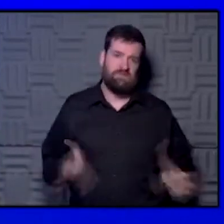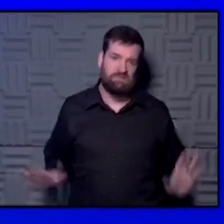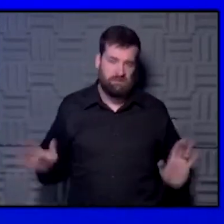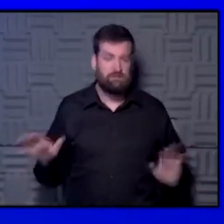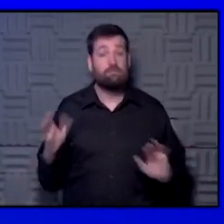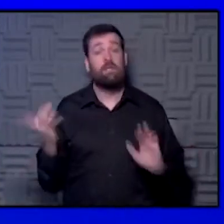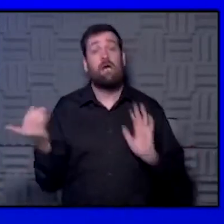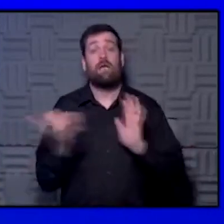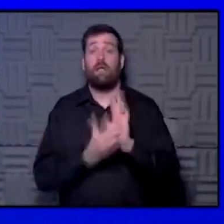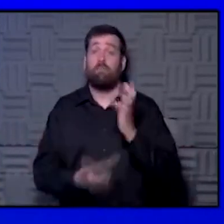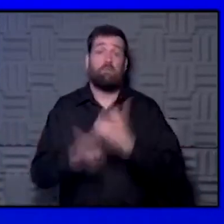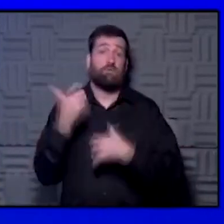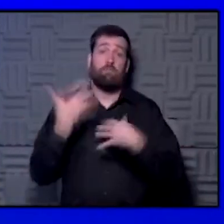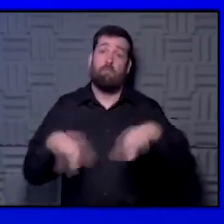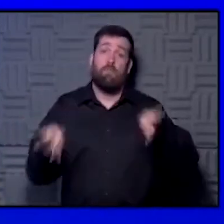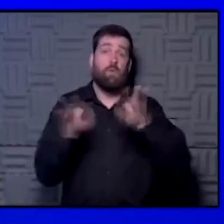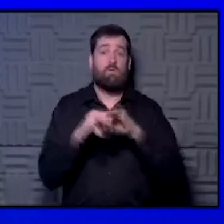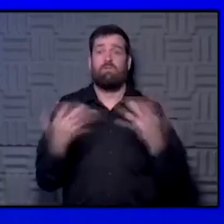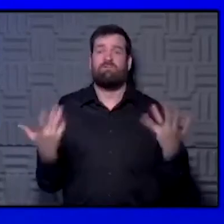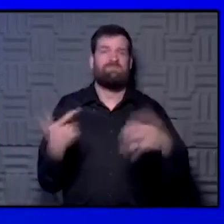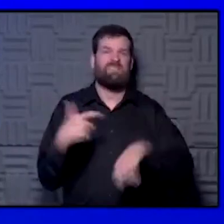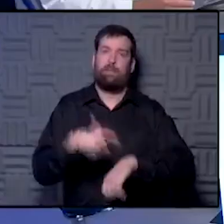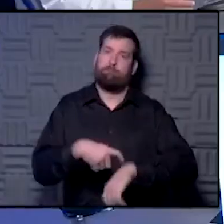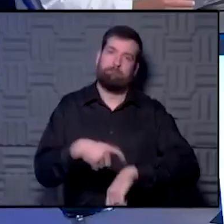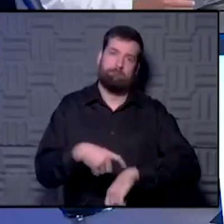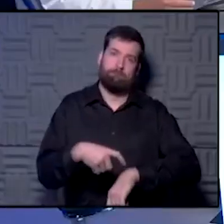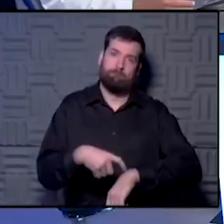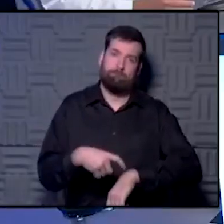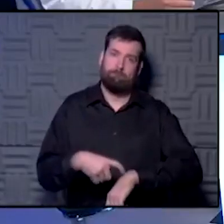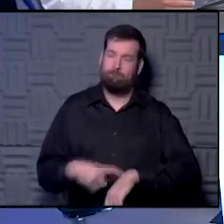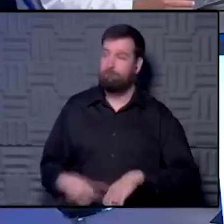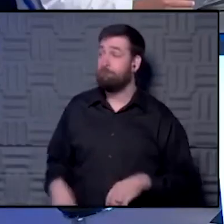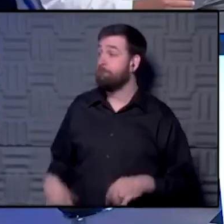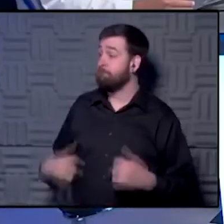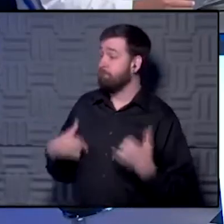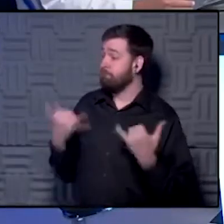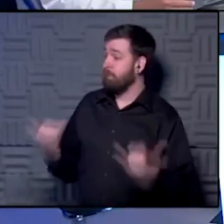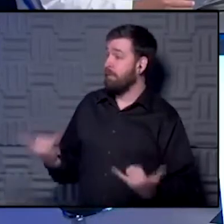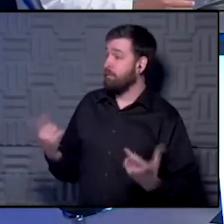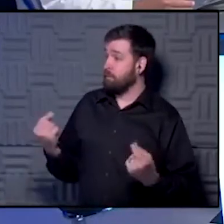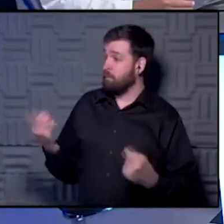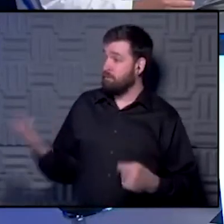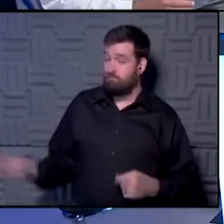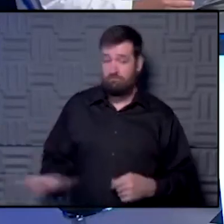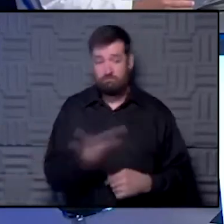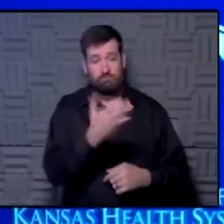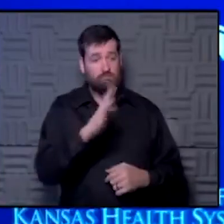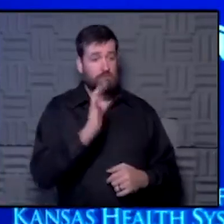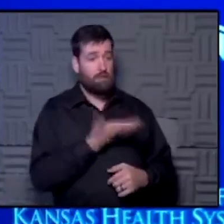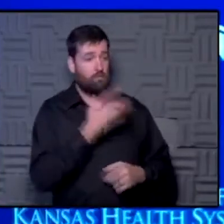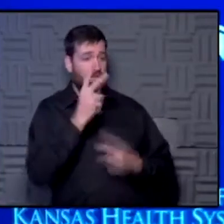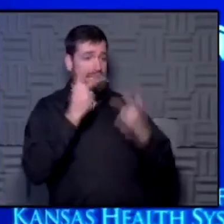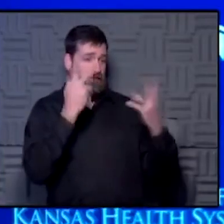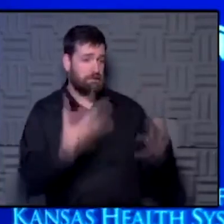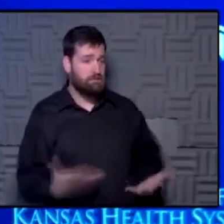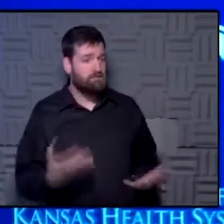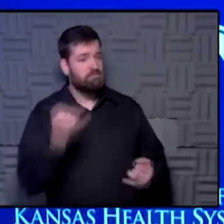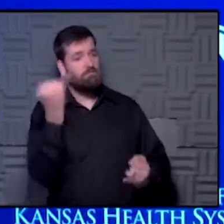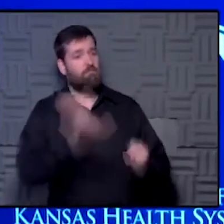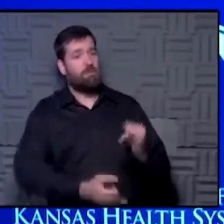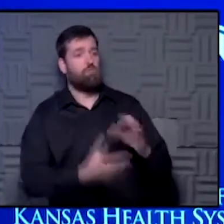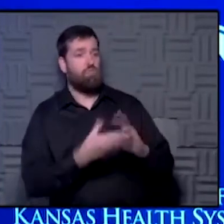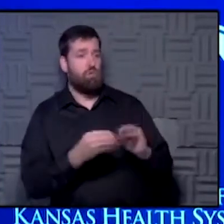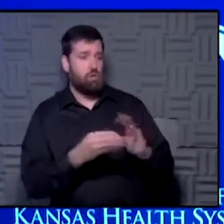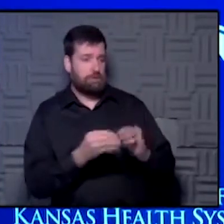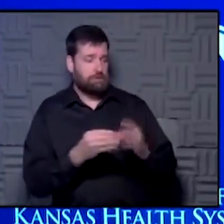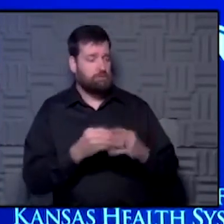And again, the most important thing is probably time. All right. I think what we're going to do now is go to our guests and ask for some final thoughts and